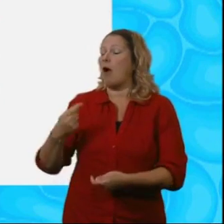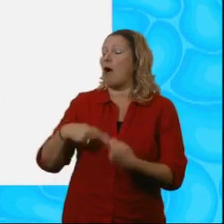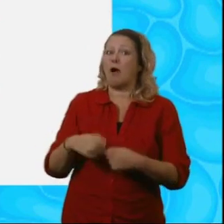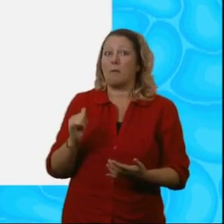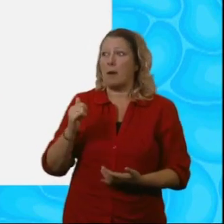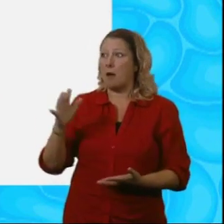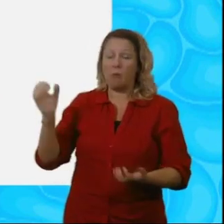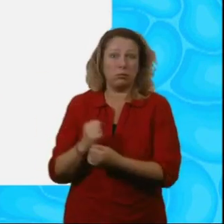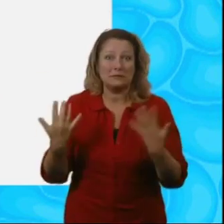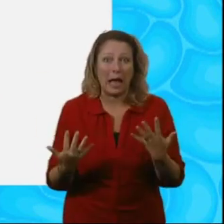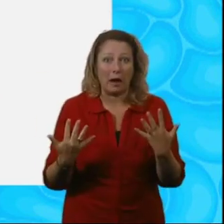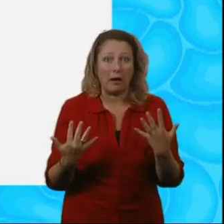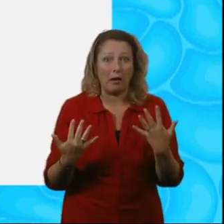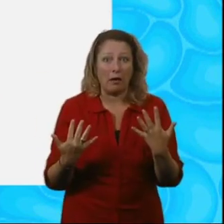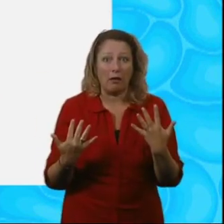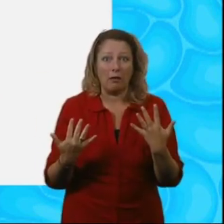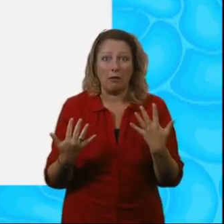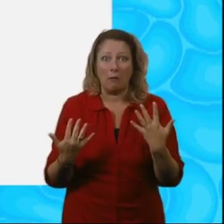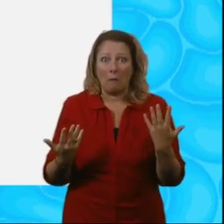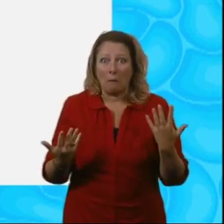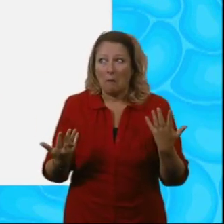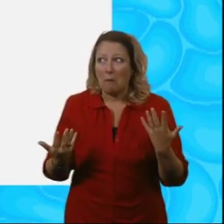Or just 10.